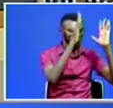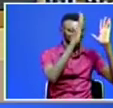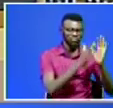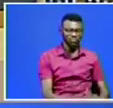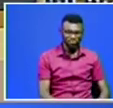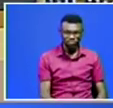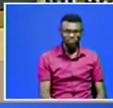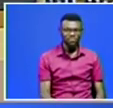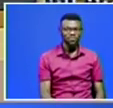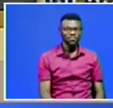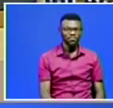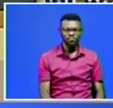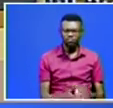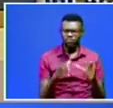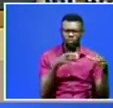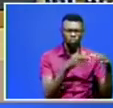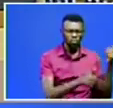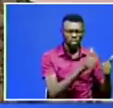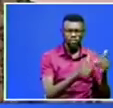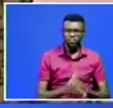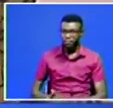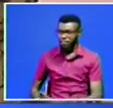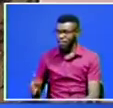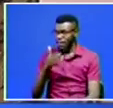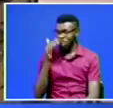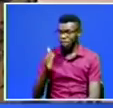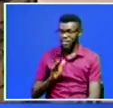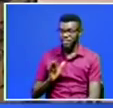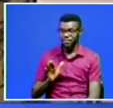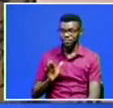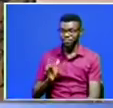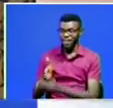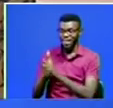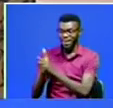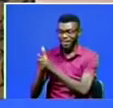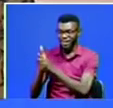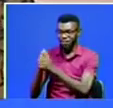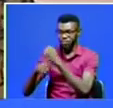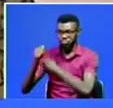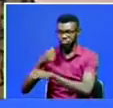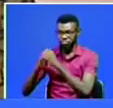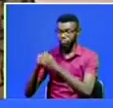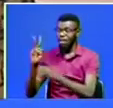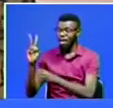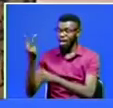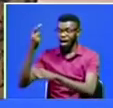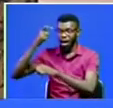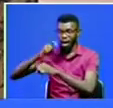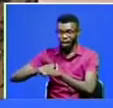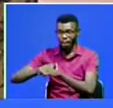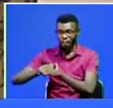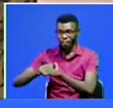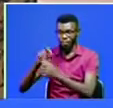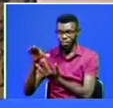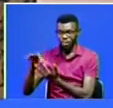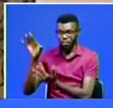Yes. What category? Best Lead Actress. Yeah. Yeah. This is the second time I've been nominated.